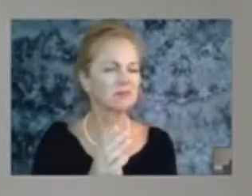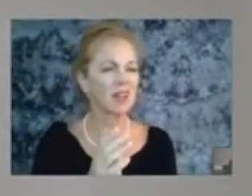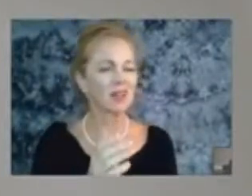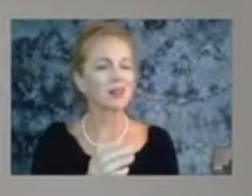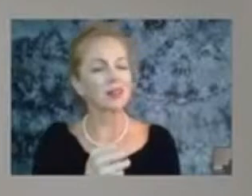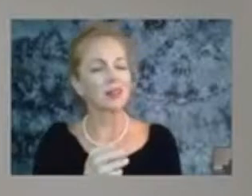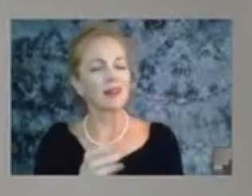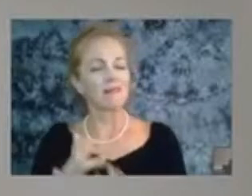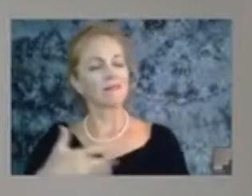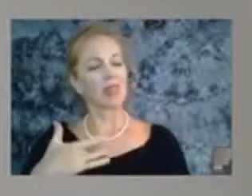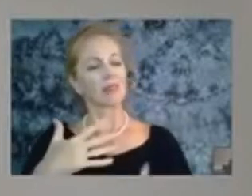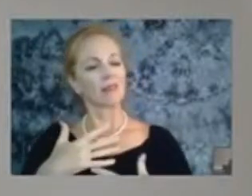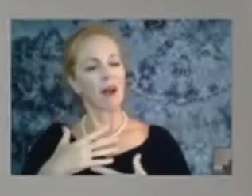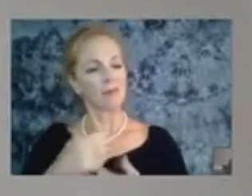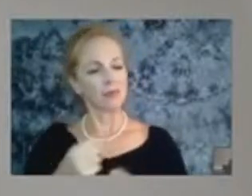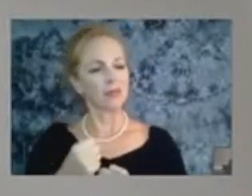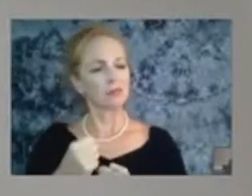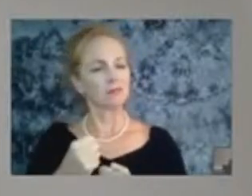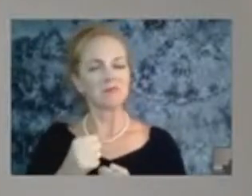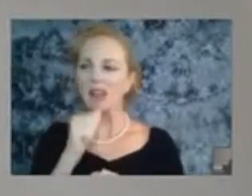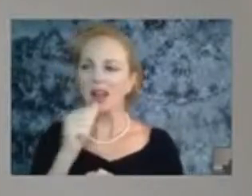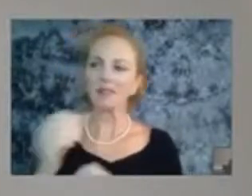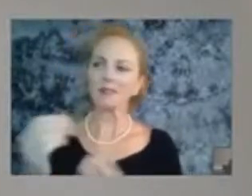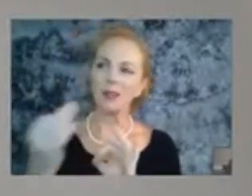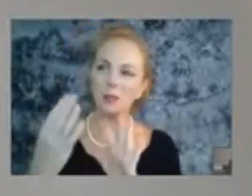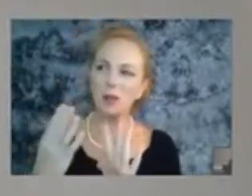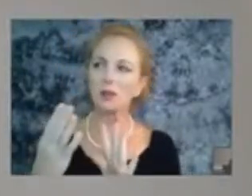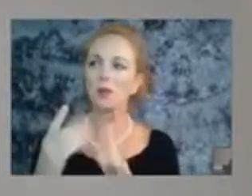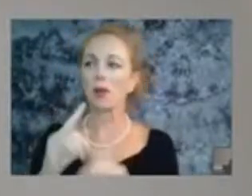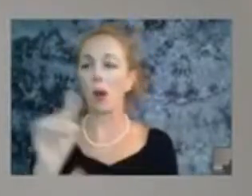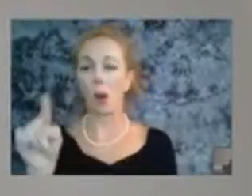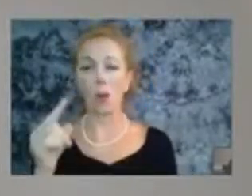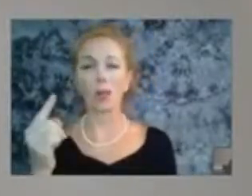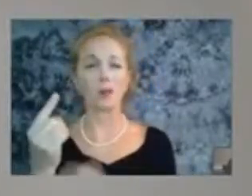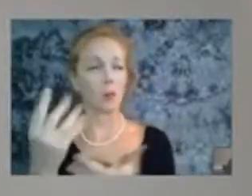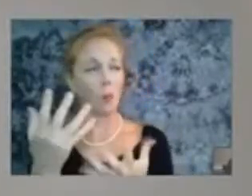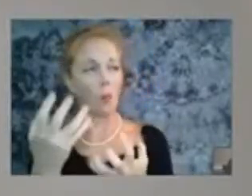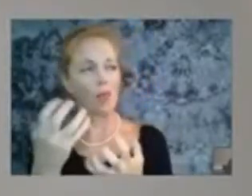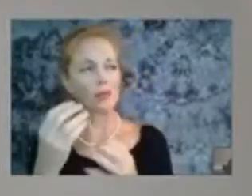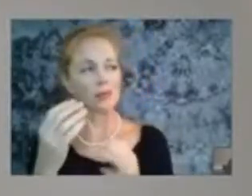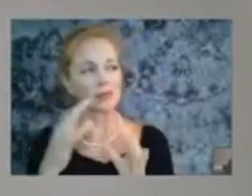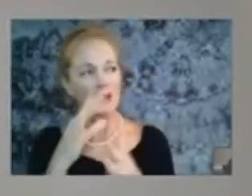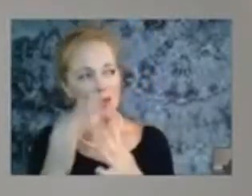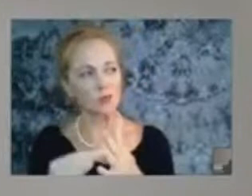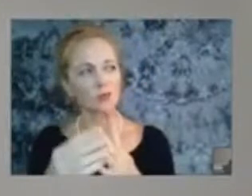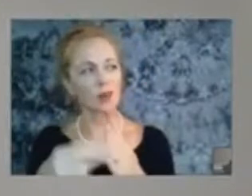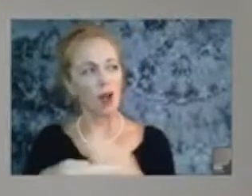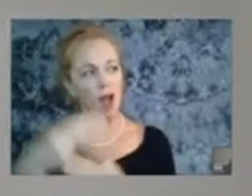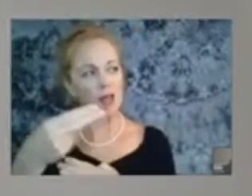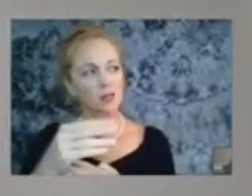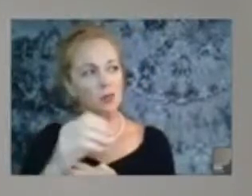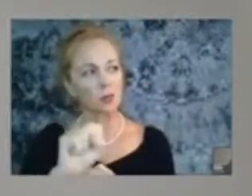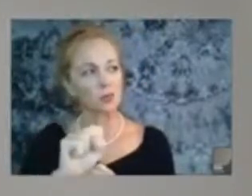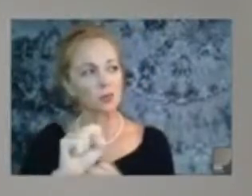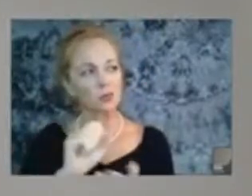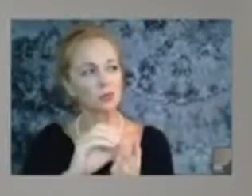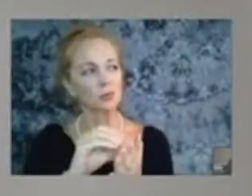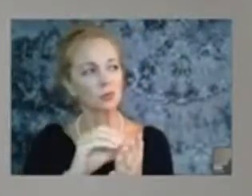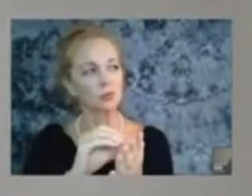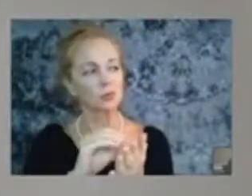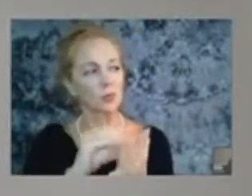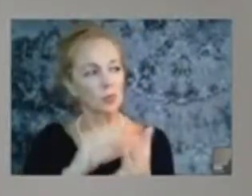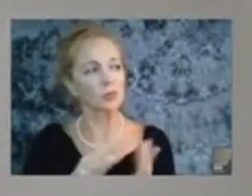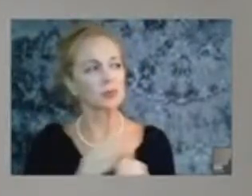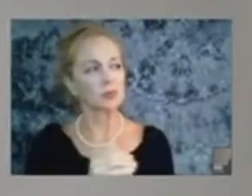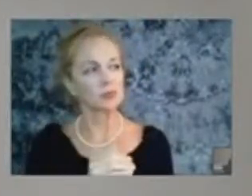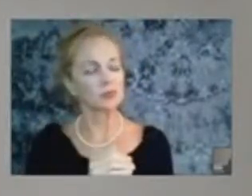hear much feedback about saying we want this option for our high schoolers. Yeah, so whilst I don't certainly subscribe to the just because